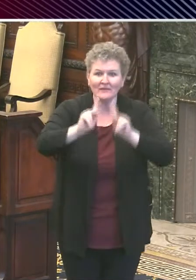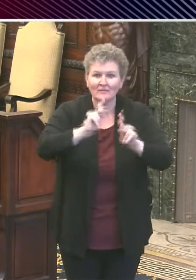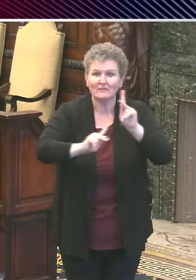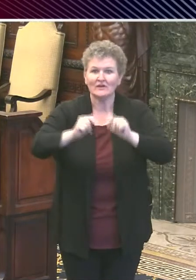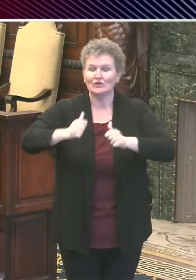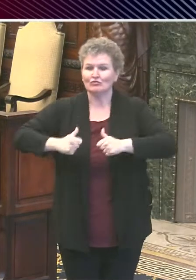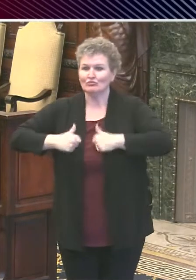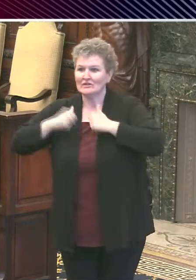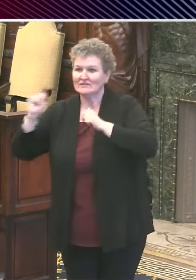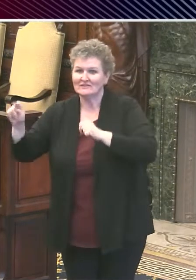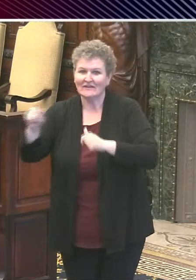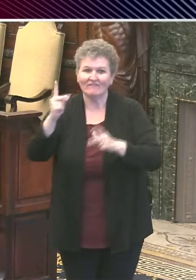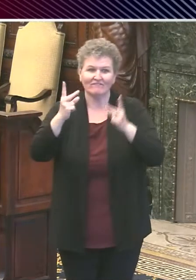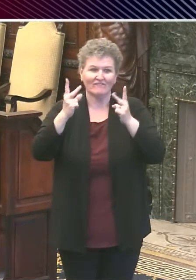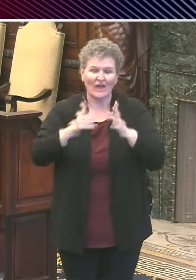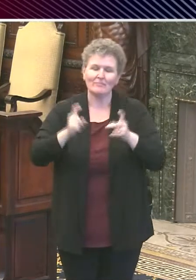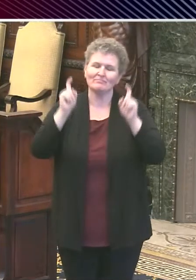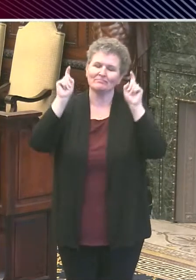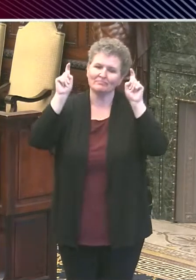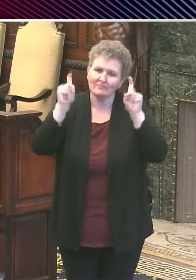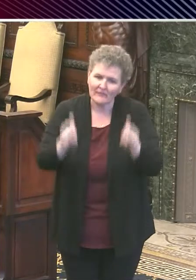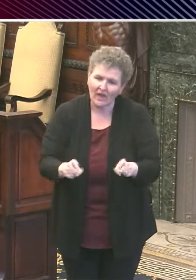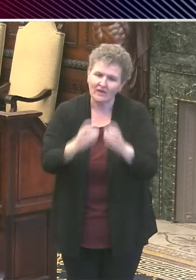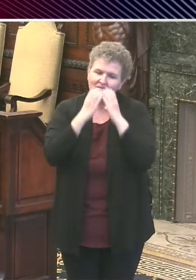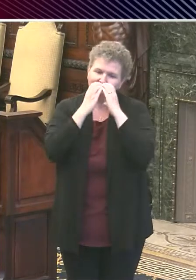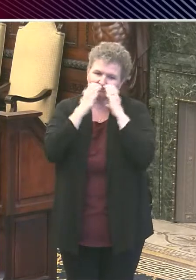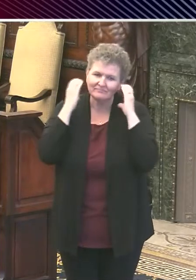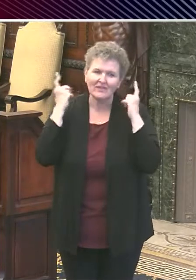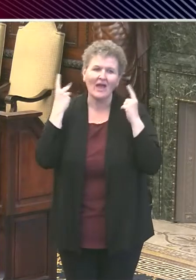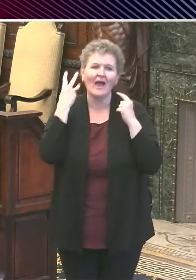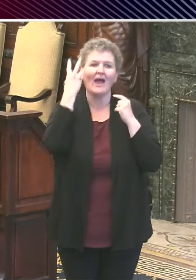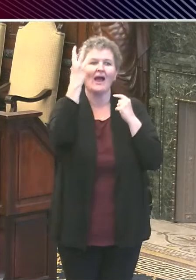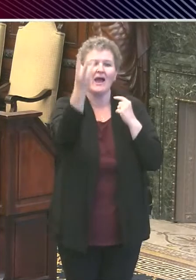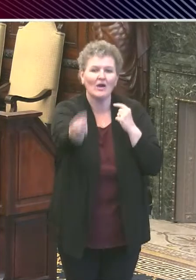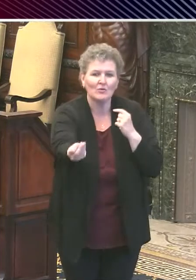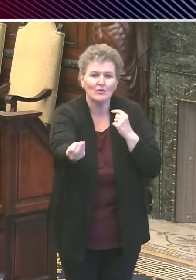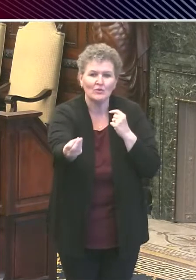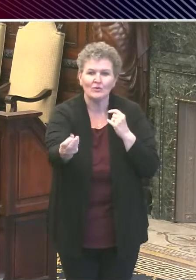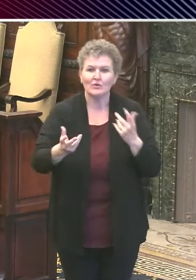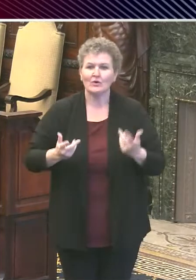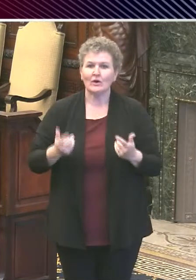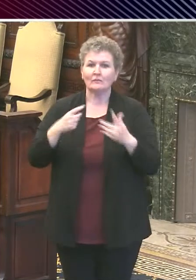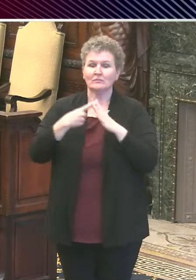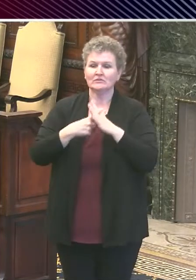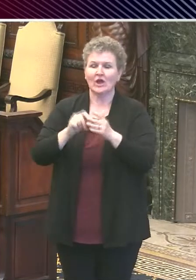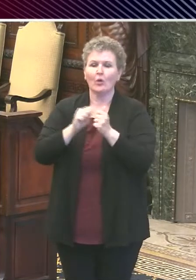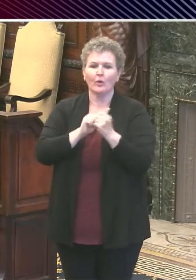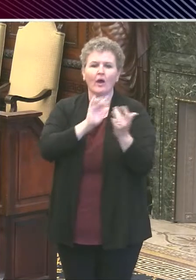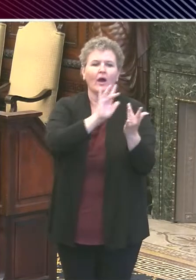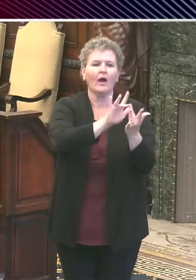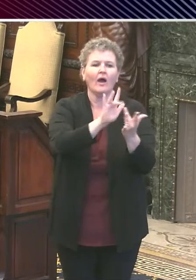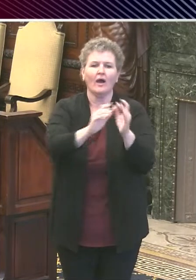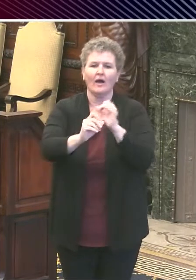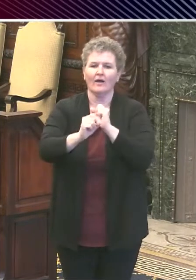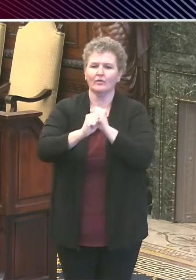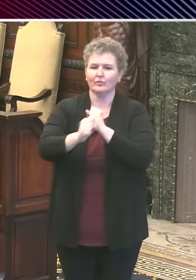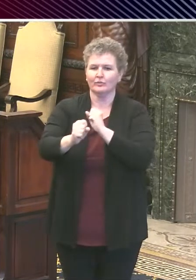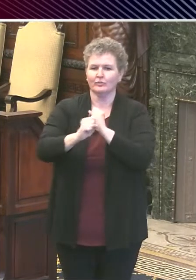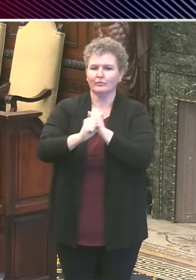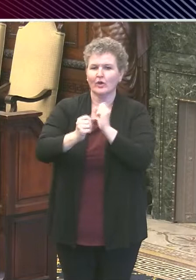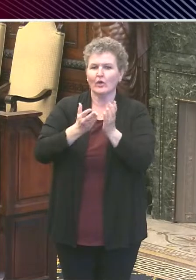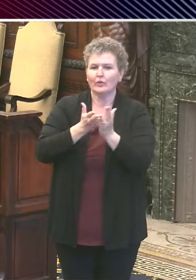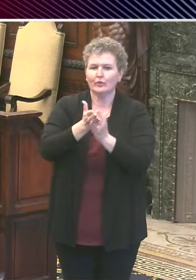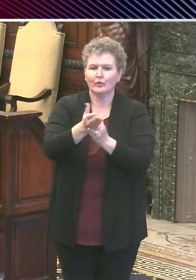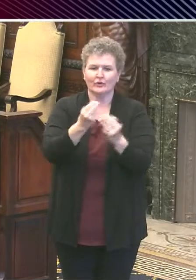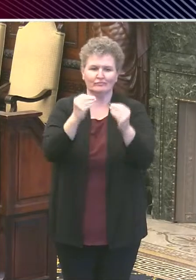wearing face masks in public. This week, the campaign will begin reaching target audiences via digital ads and exterior SEPTA